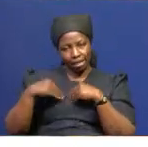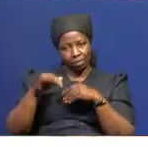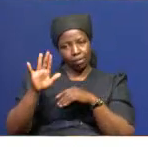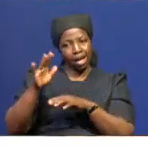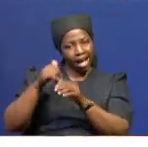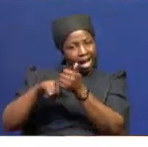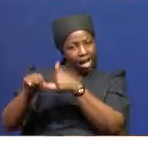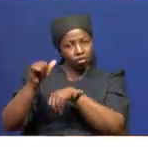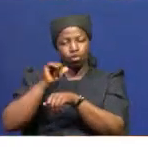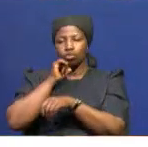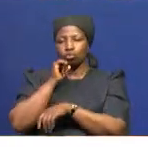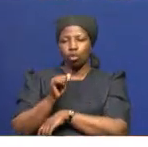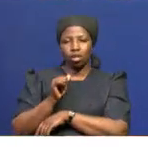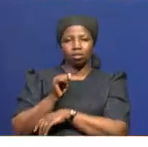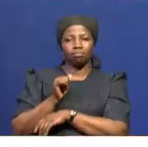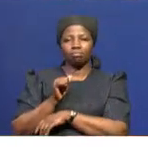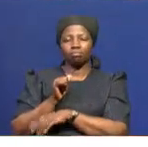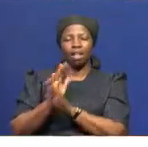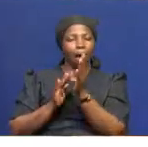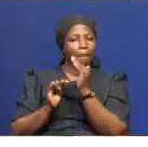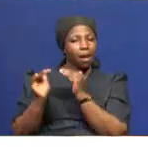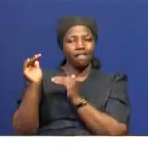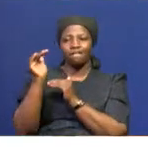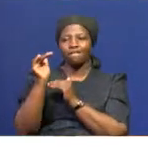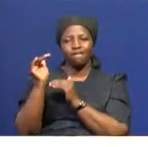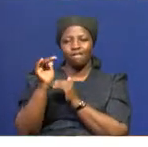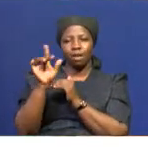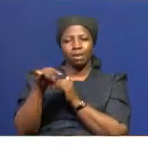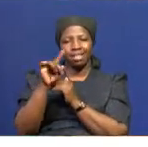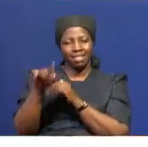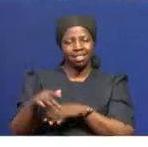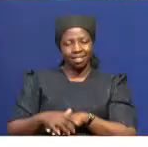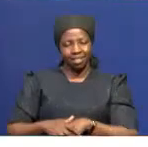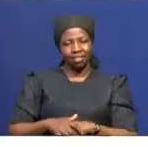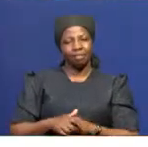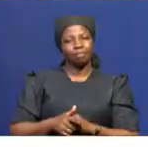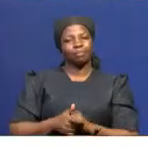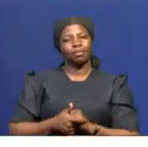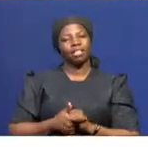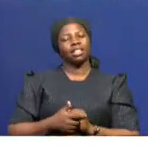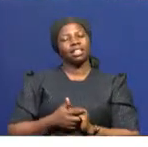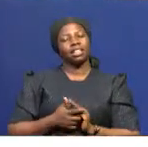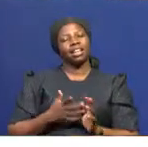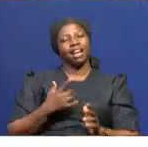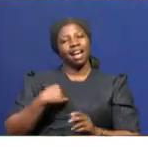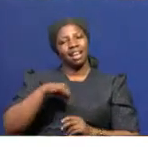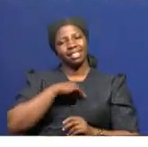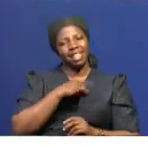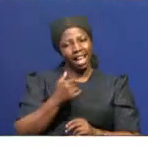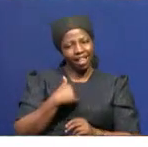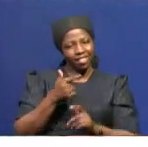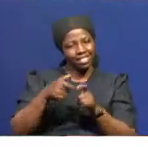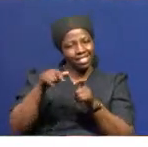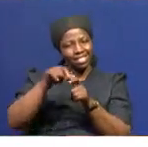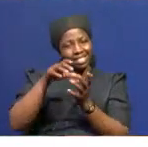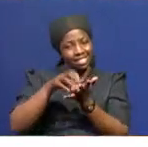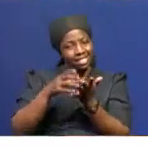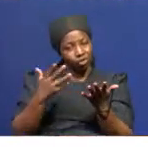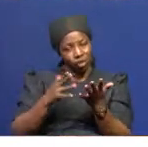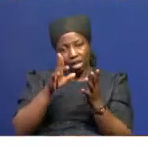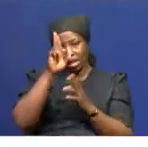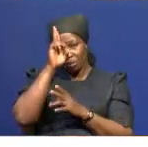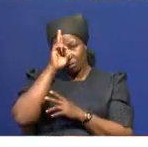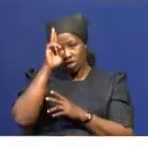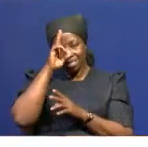are not beyond reproach. We are extremely concerned by the increasing instances where police officers have come under